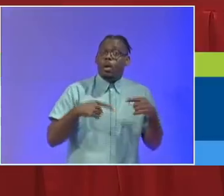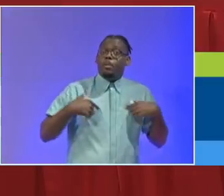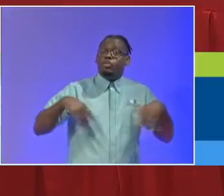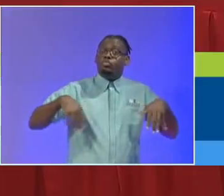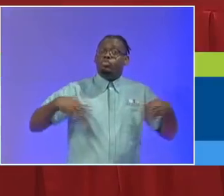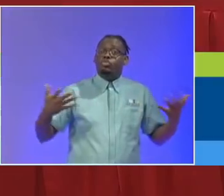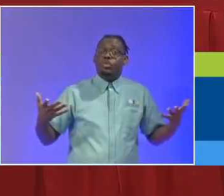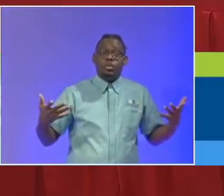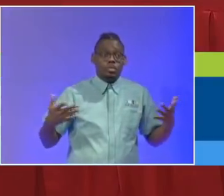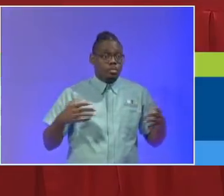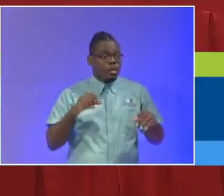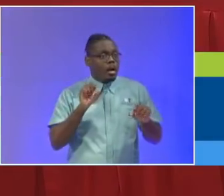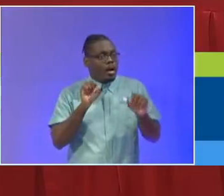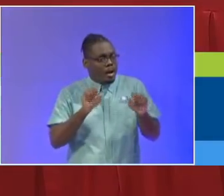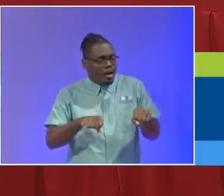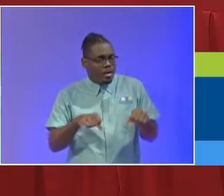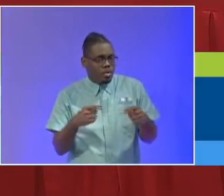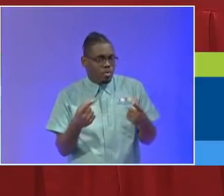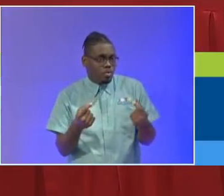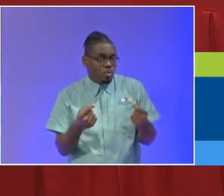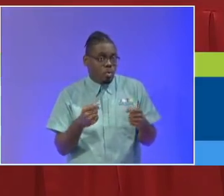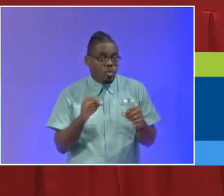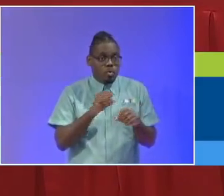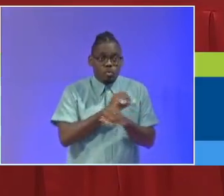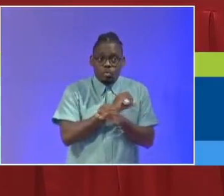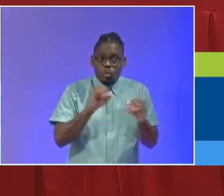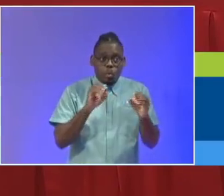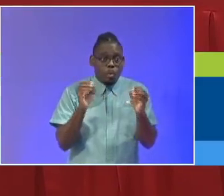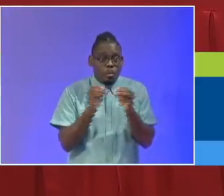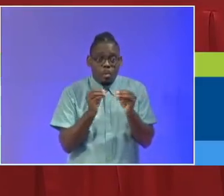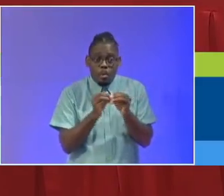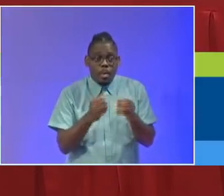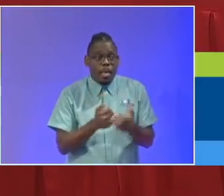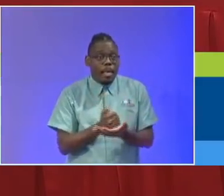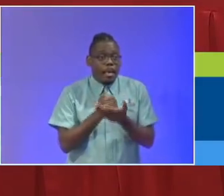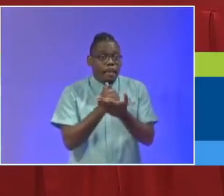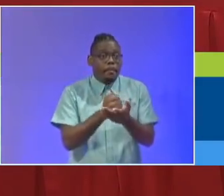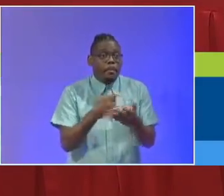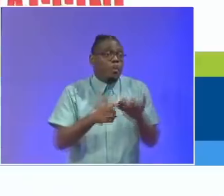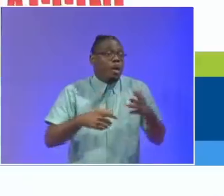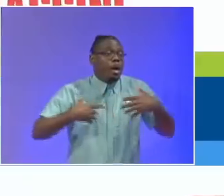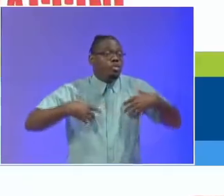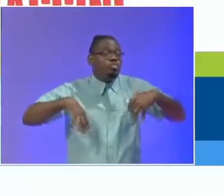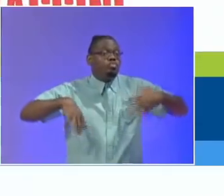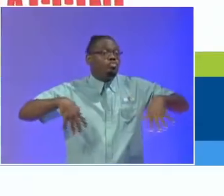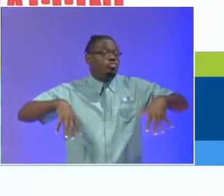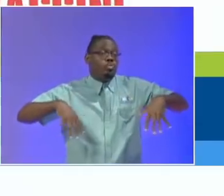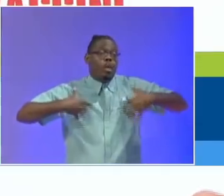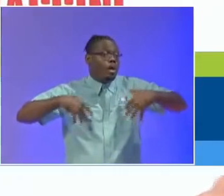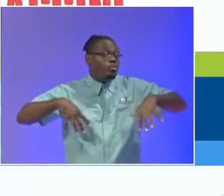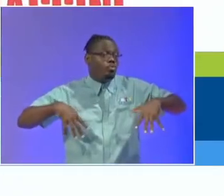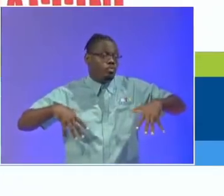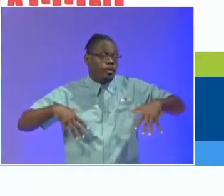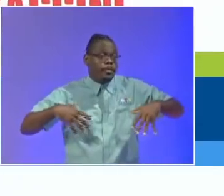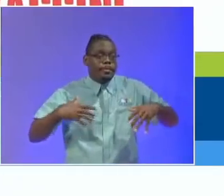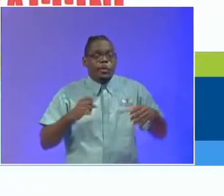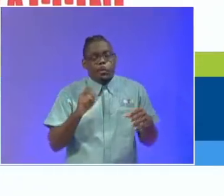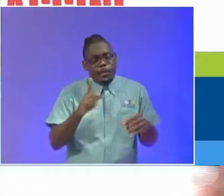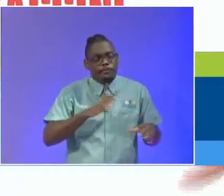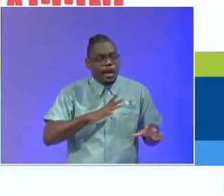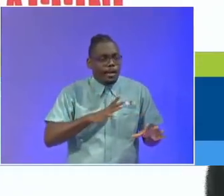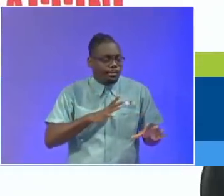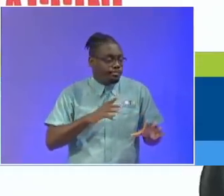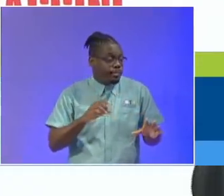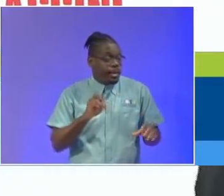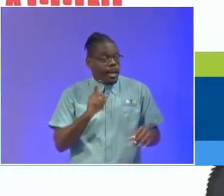you. What I advise persons to do, if you are COVID positive and you are absolutely at home and you